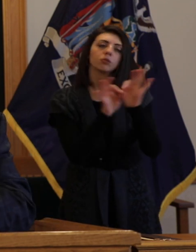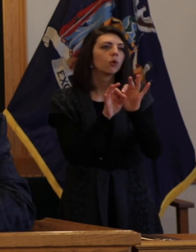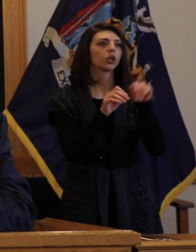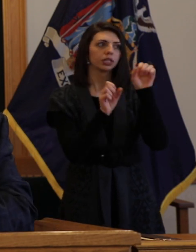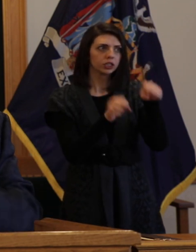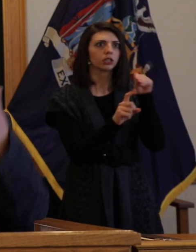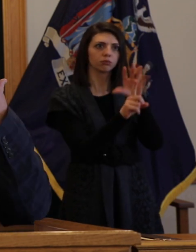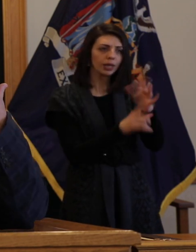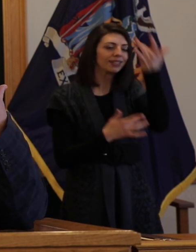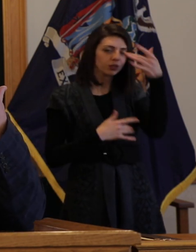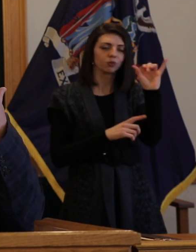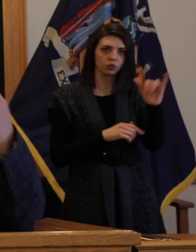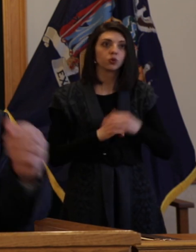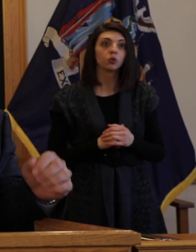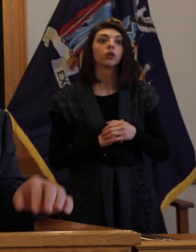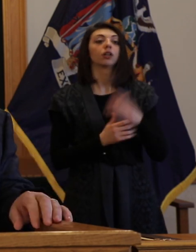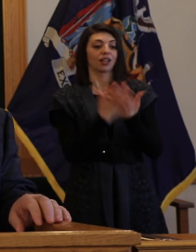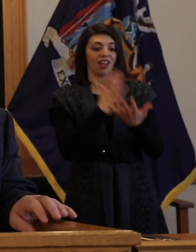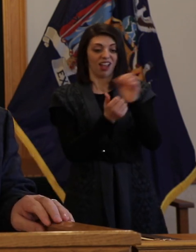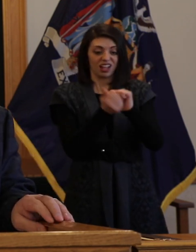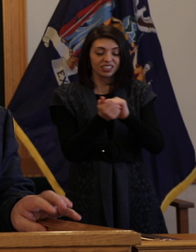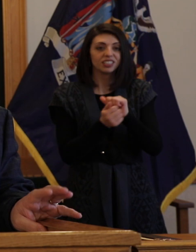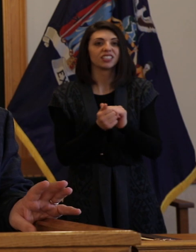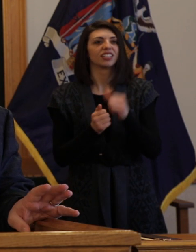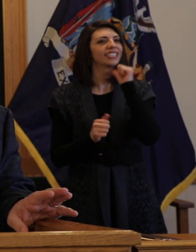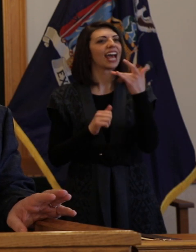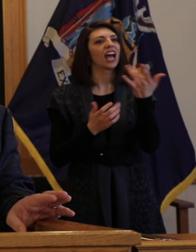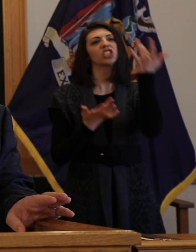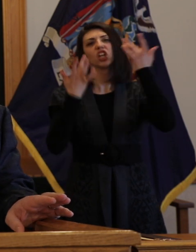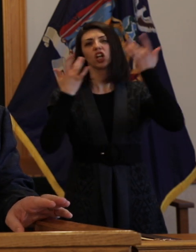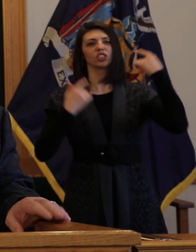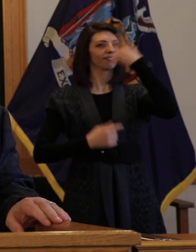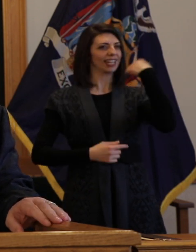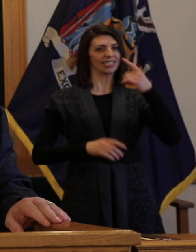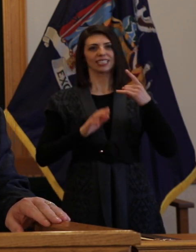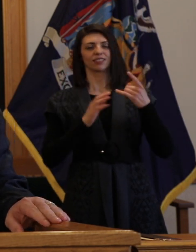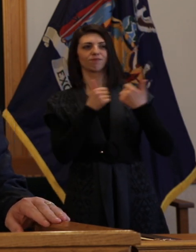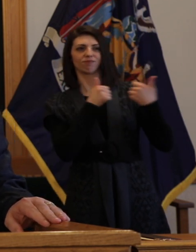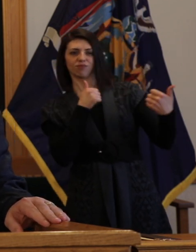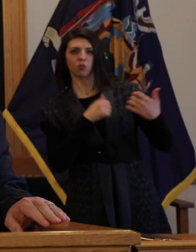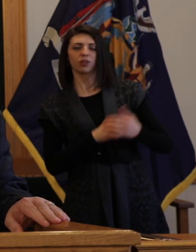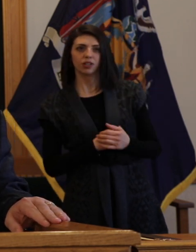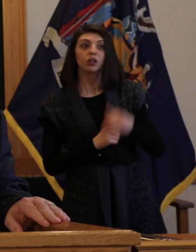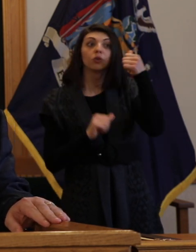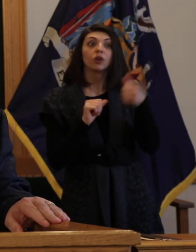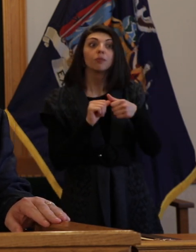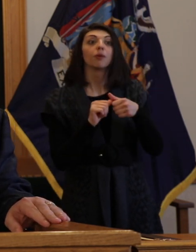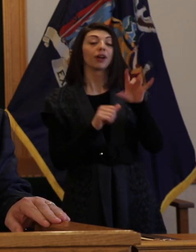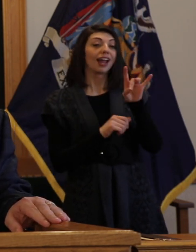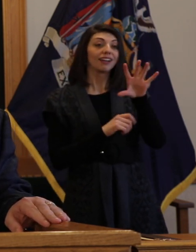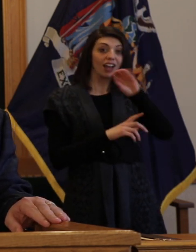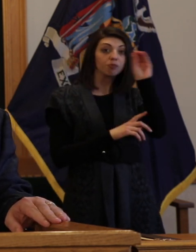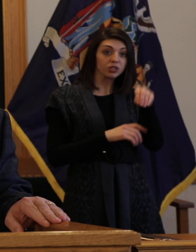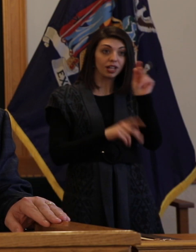hand hygiene, avoiding your face. The other thing we have to remember, 85% of the people that get this virus